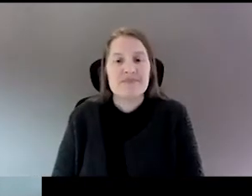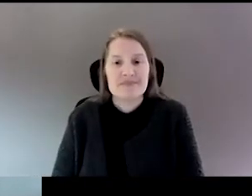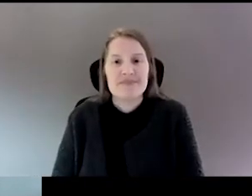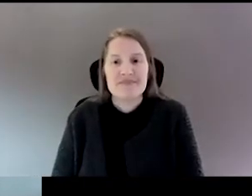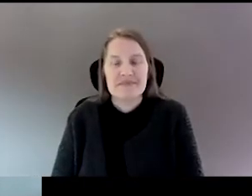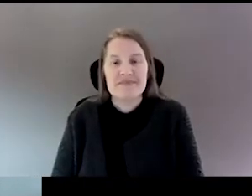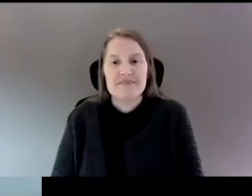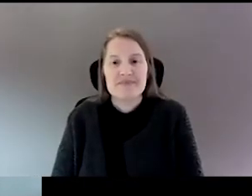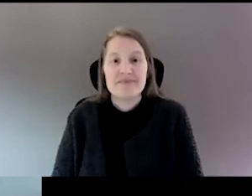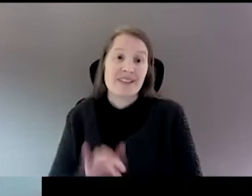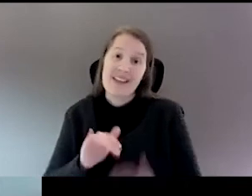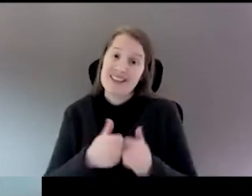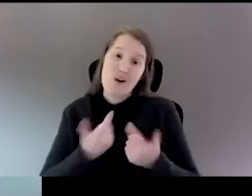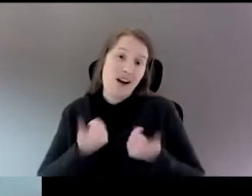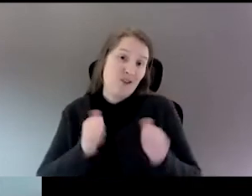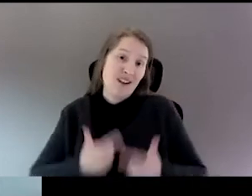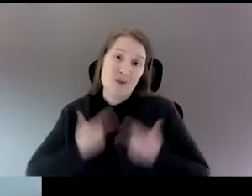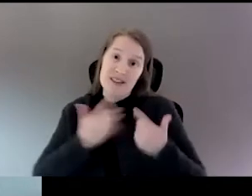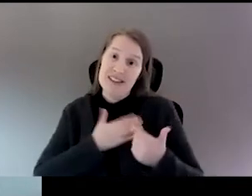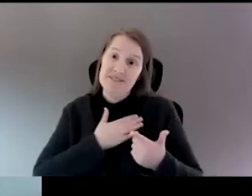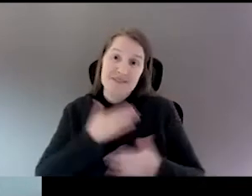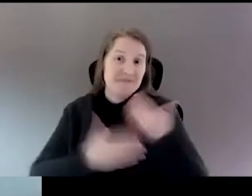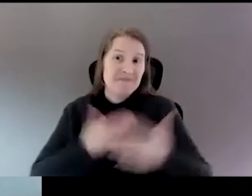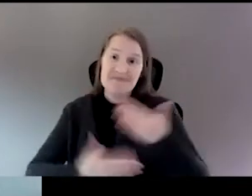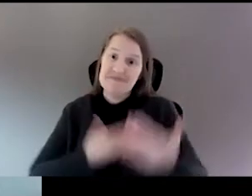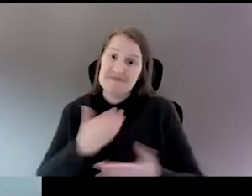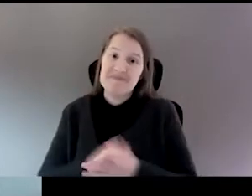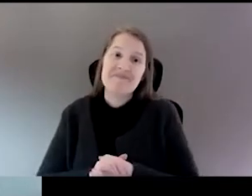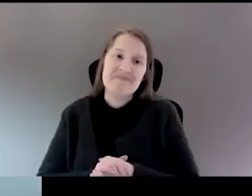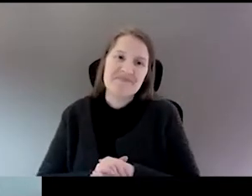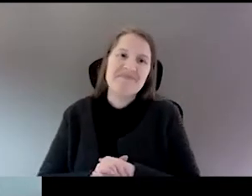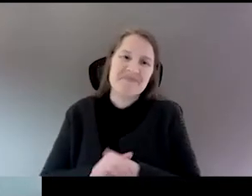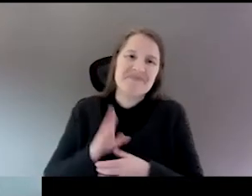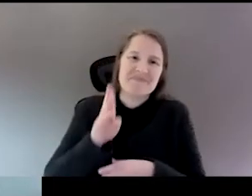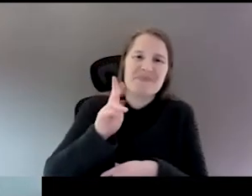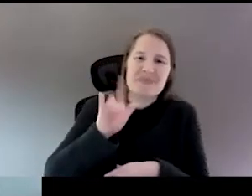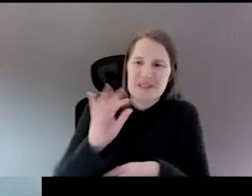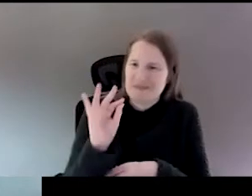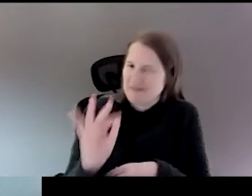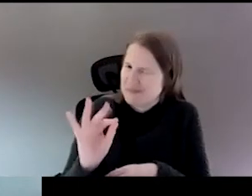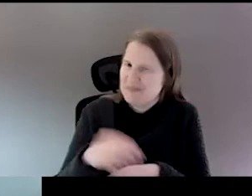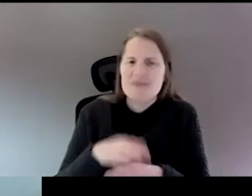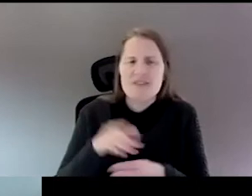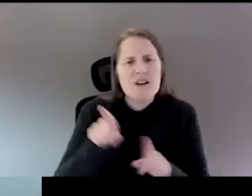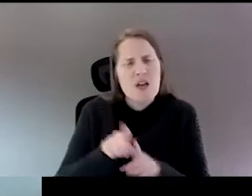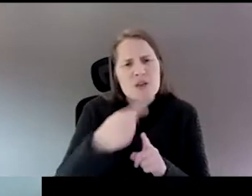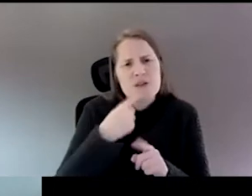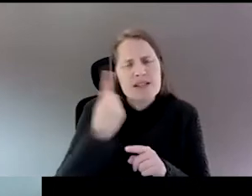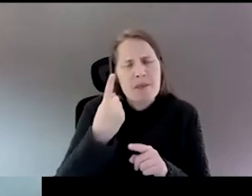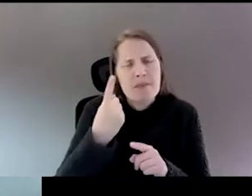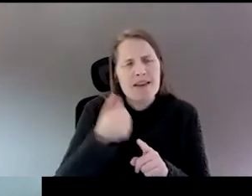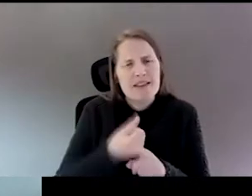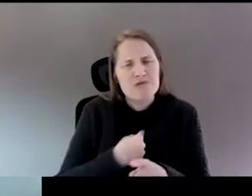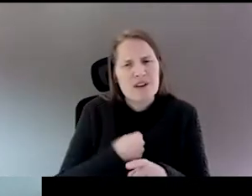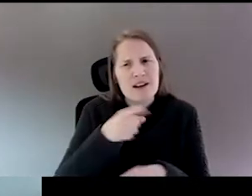my life. So I think that's that's it. You also said something else that struck me. I don't know if this is in